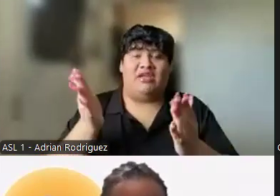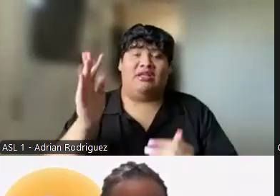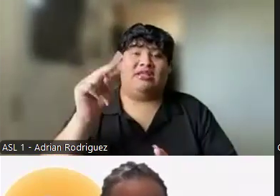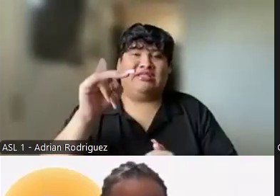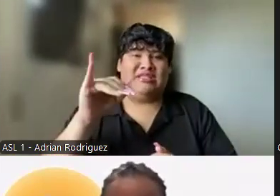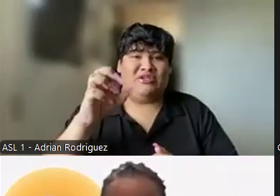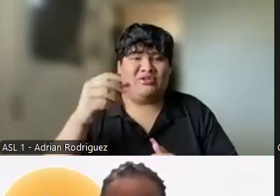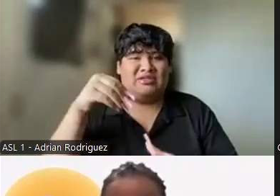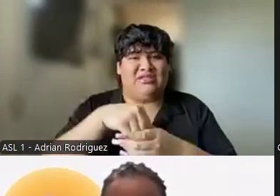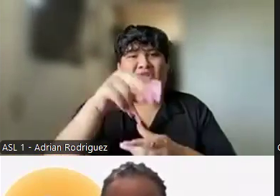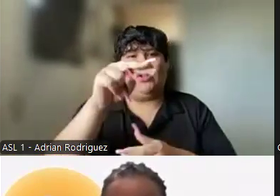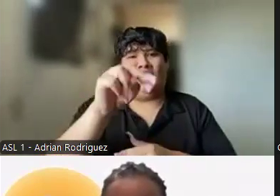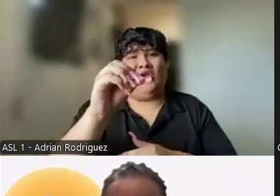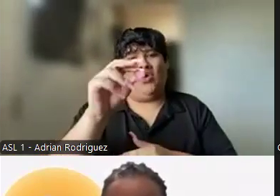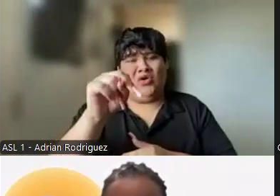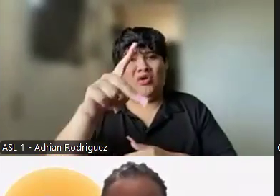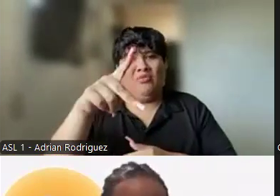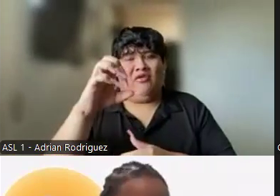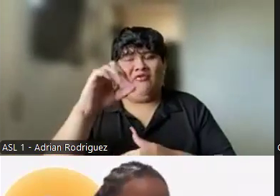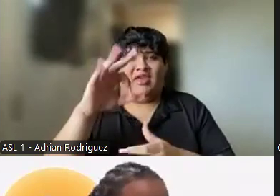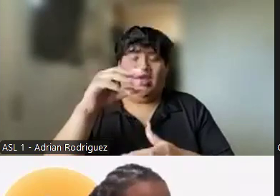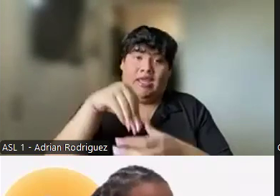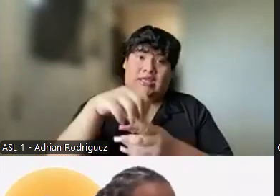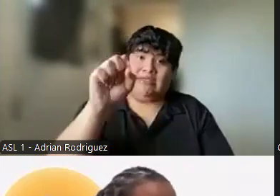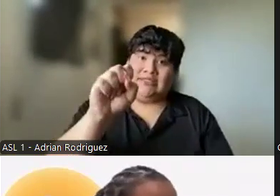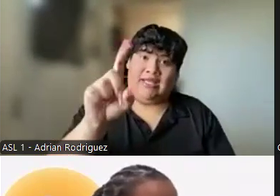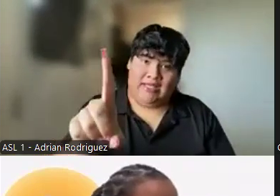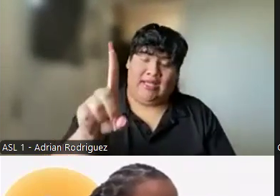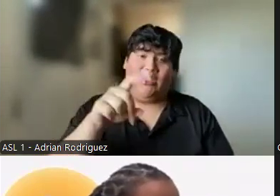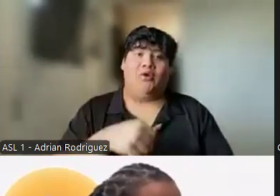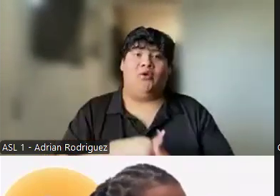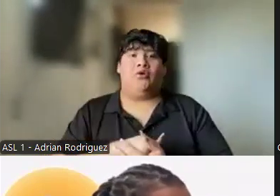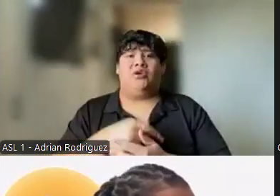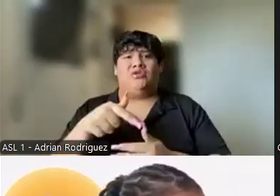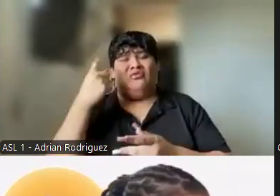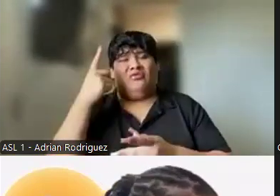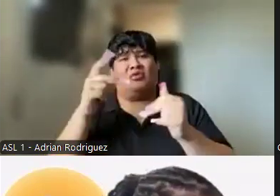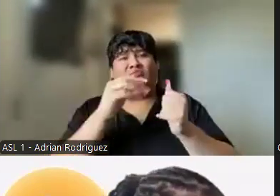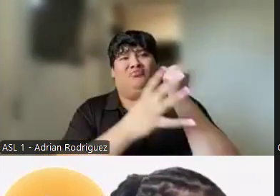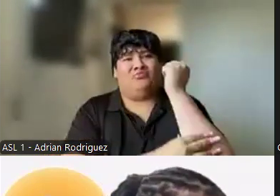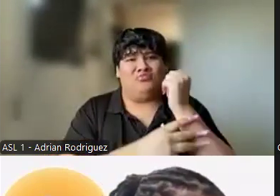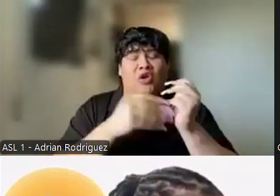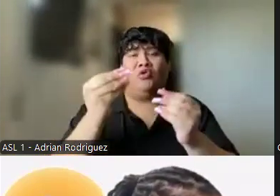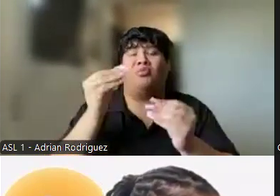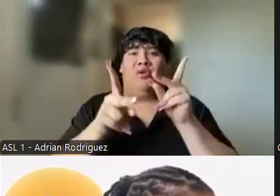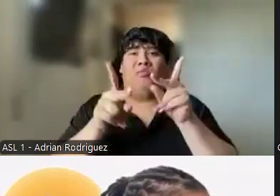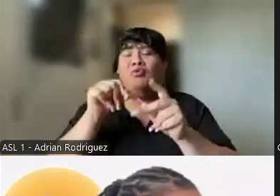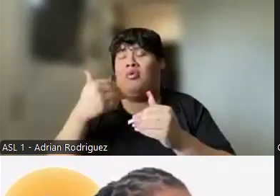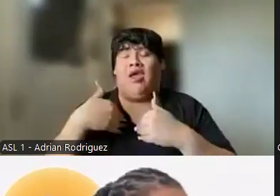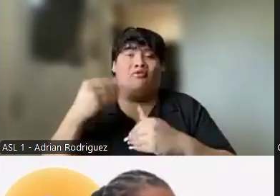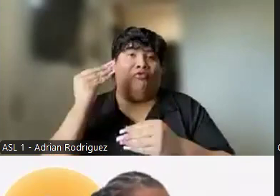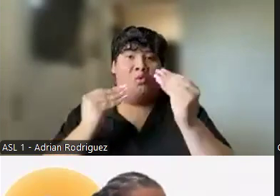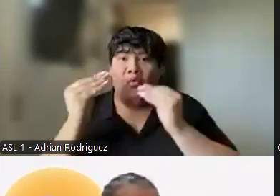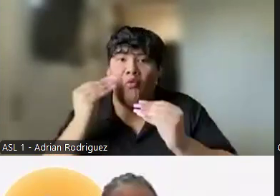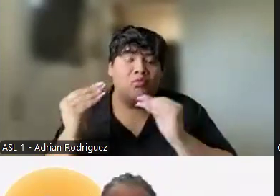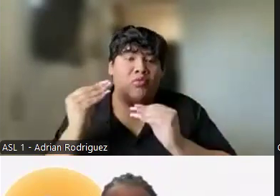nonprofit in San Diego, and we're really focused on older adults living in poverty and experiencing homelessness. And I would just like to